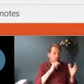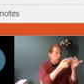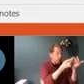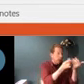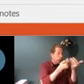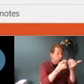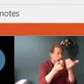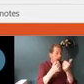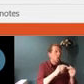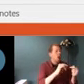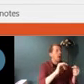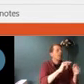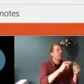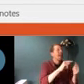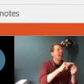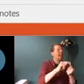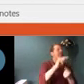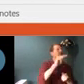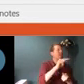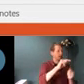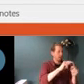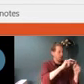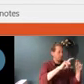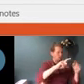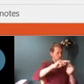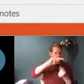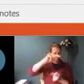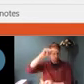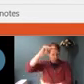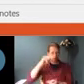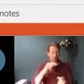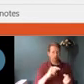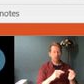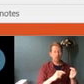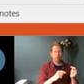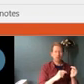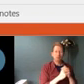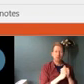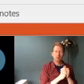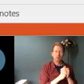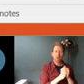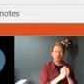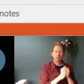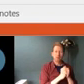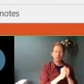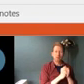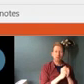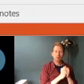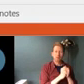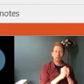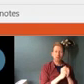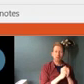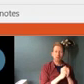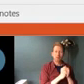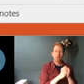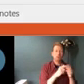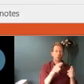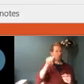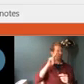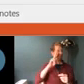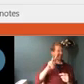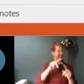length. So for this, we normally using capillary electrophoresis, and this is just a standard machine where